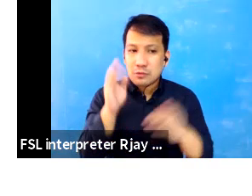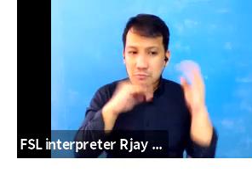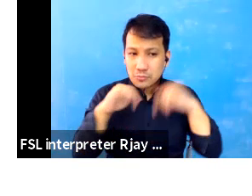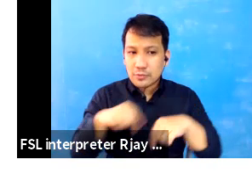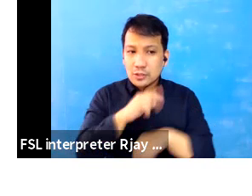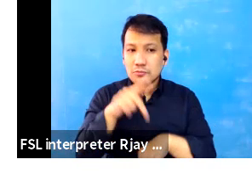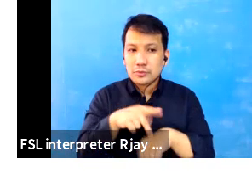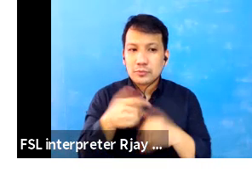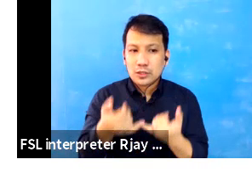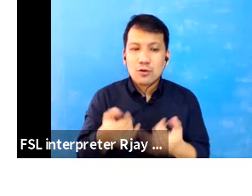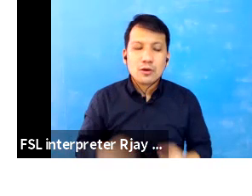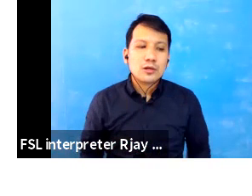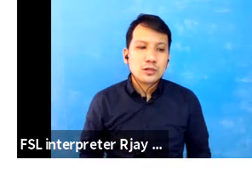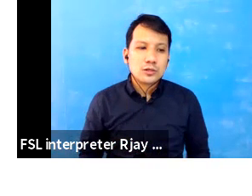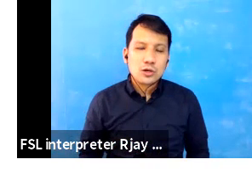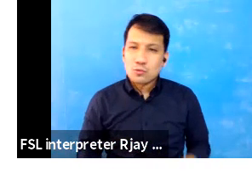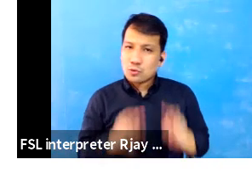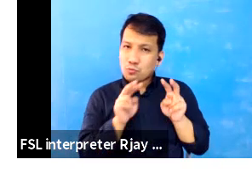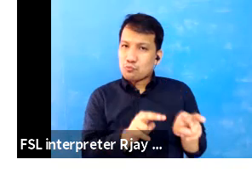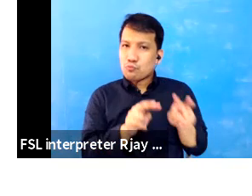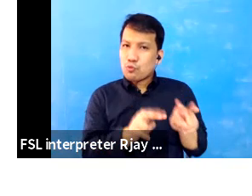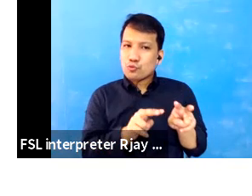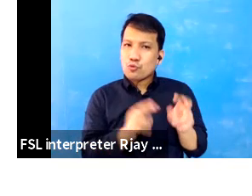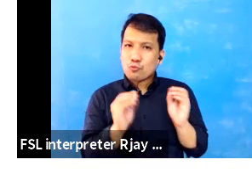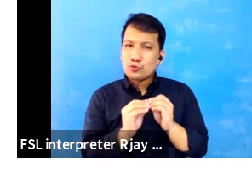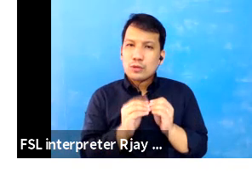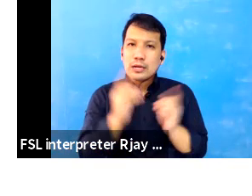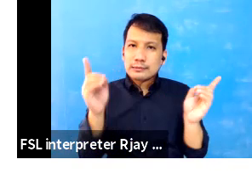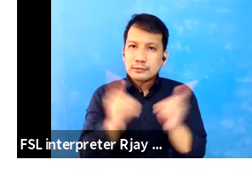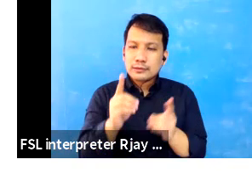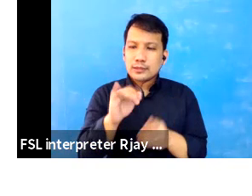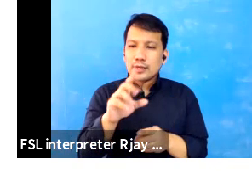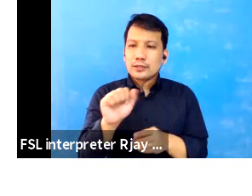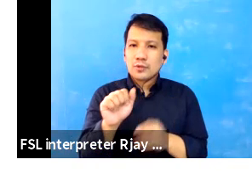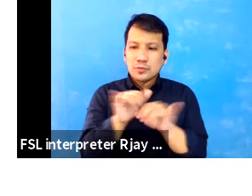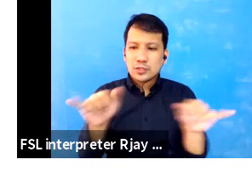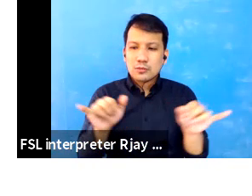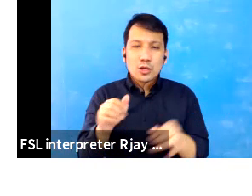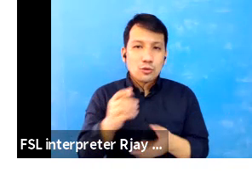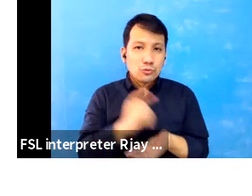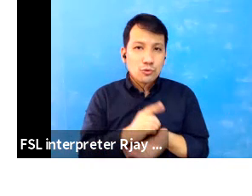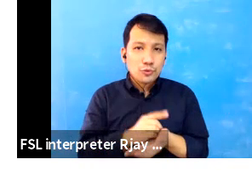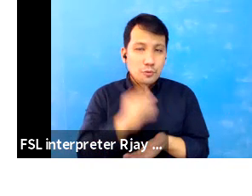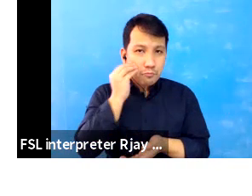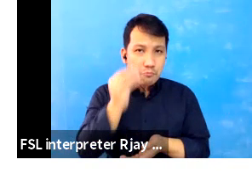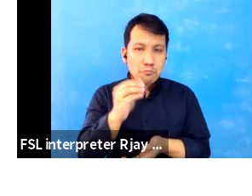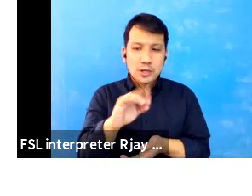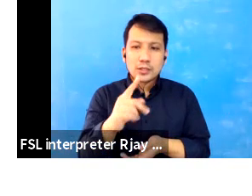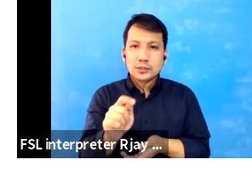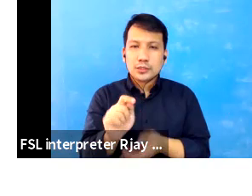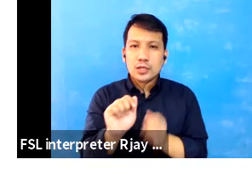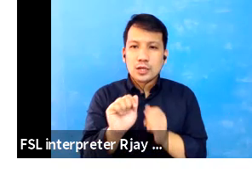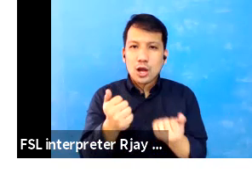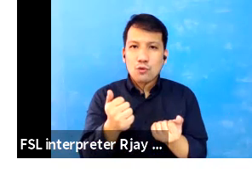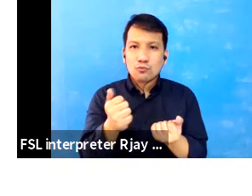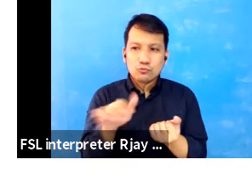Philippines right now. And we pay attention into minimum diet diversity, as Dr. Martin had indicated. How diverse is the